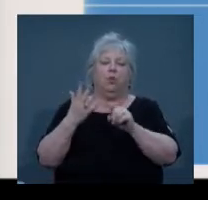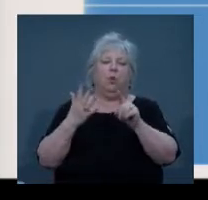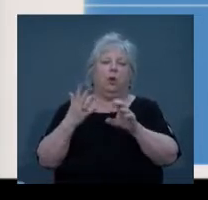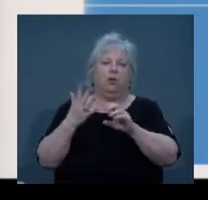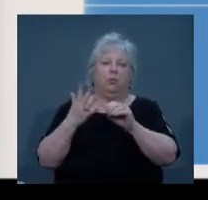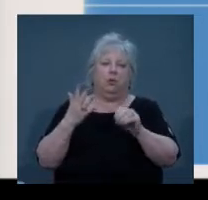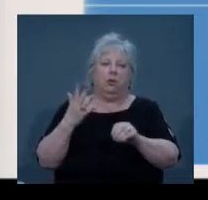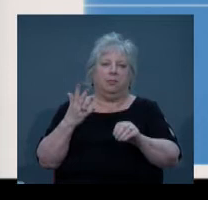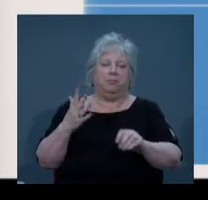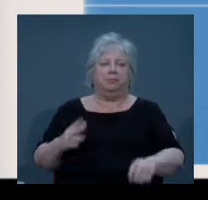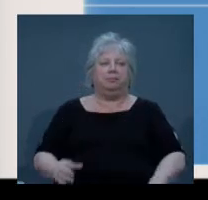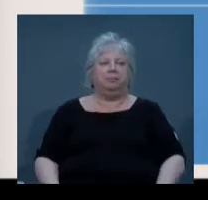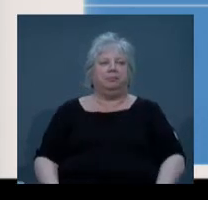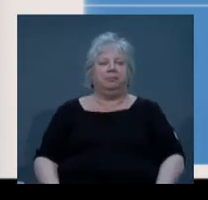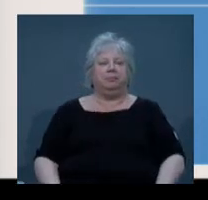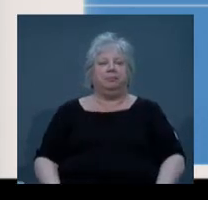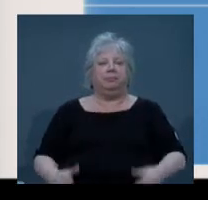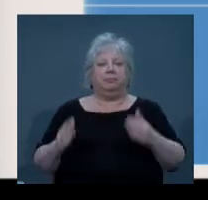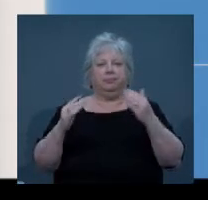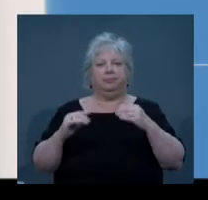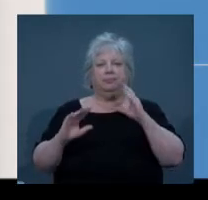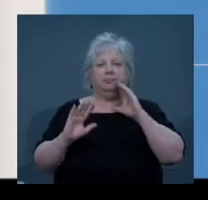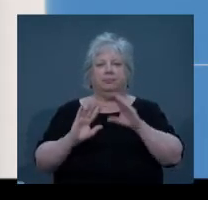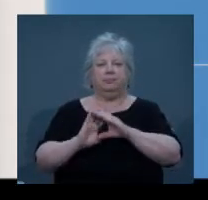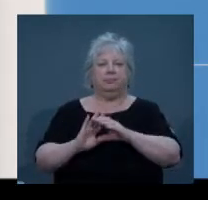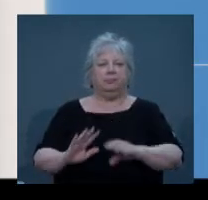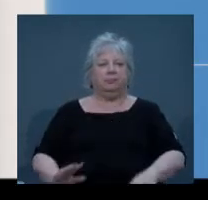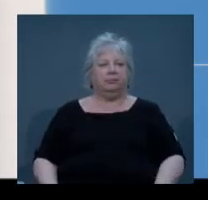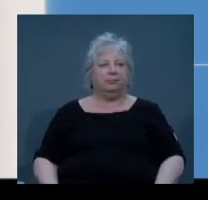all. Next one.